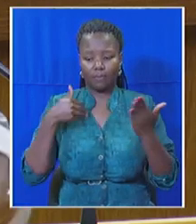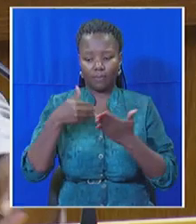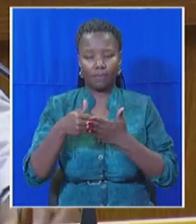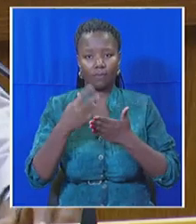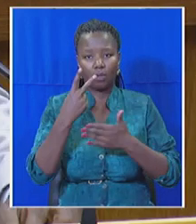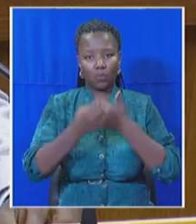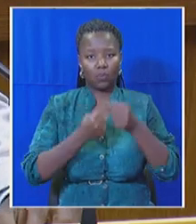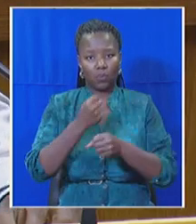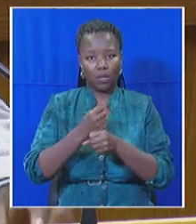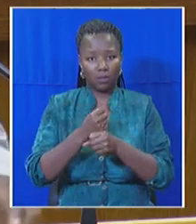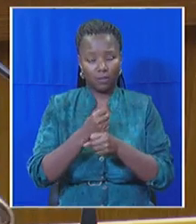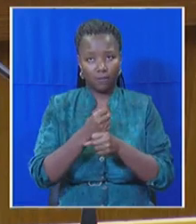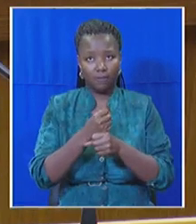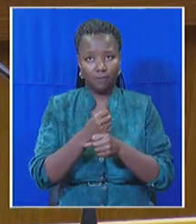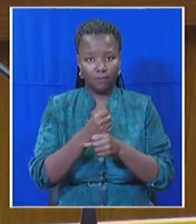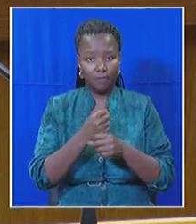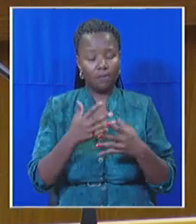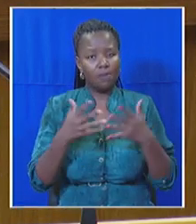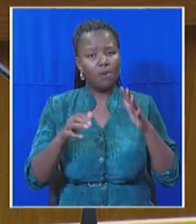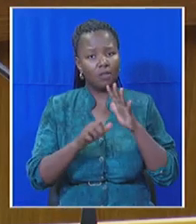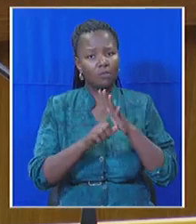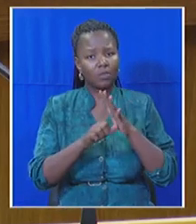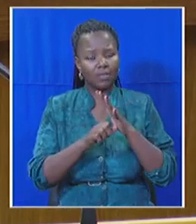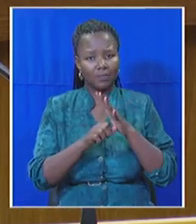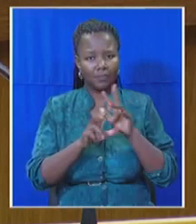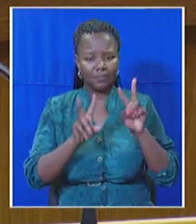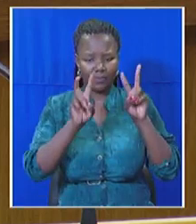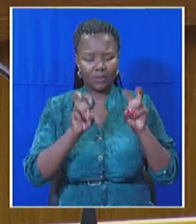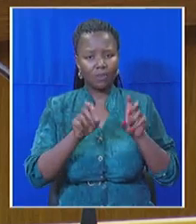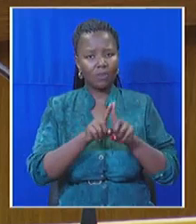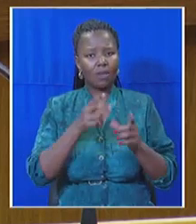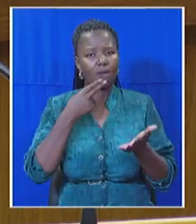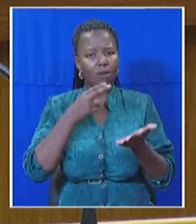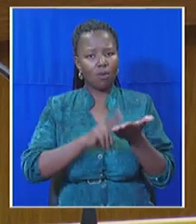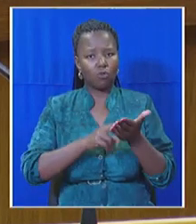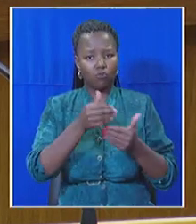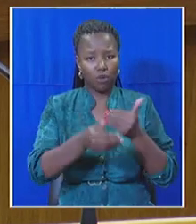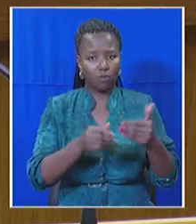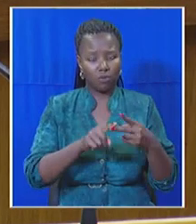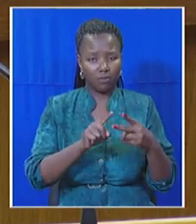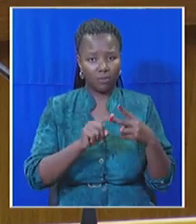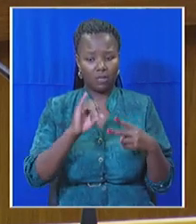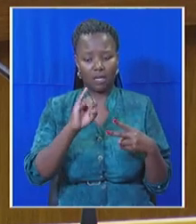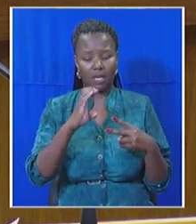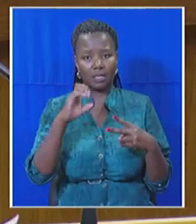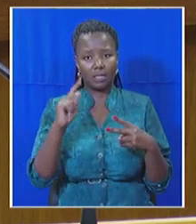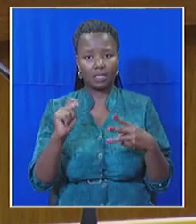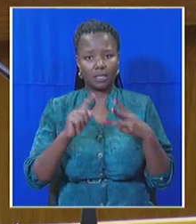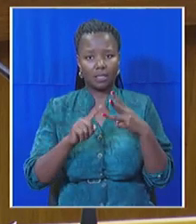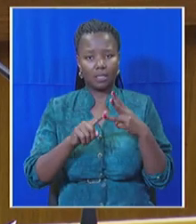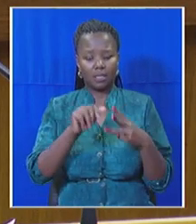years, especially on serial issues of supply chain management, ICT, asset